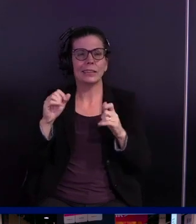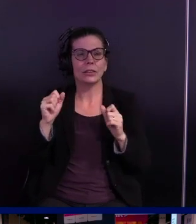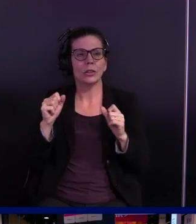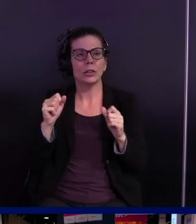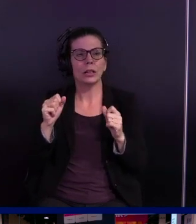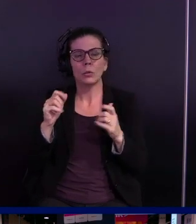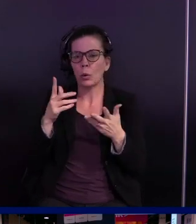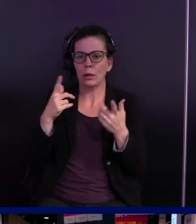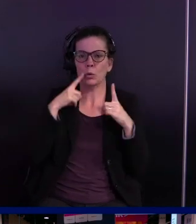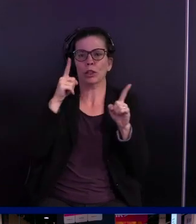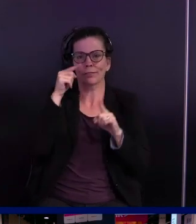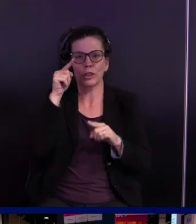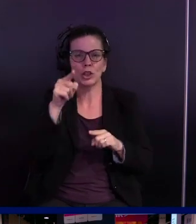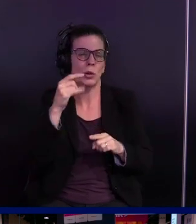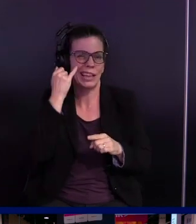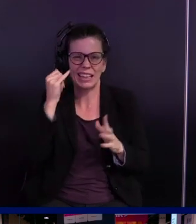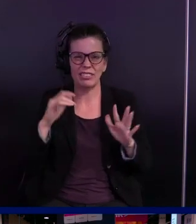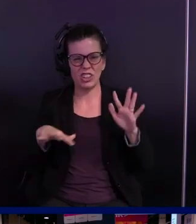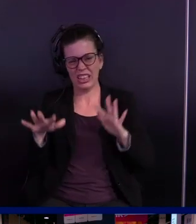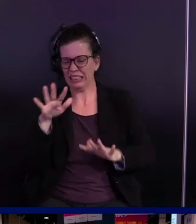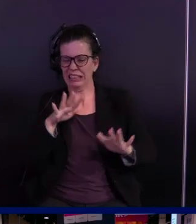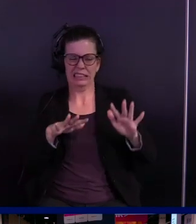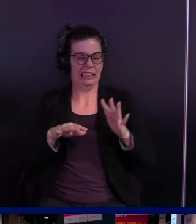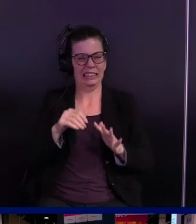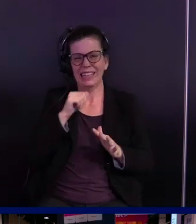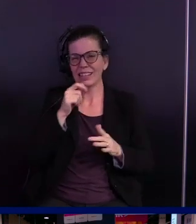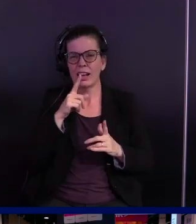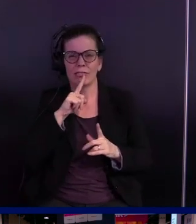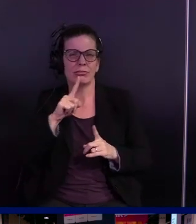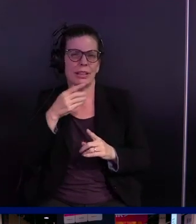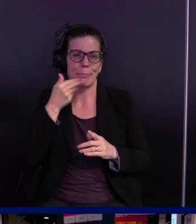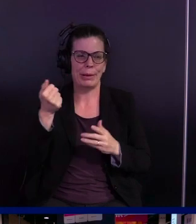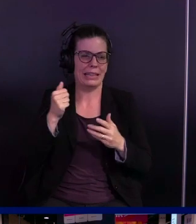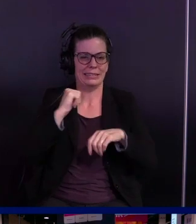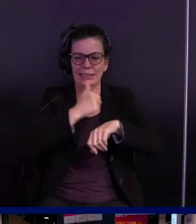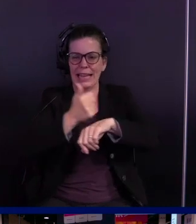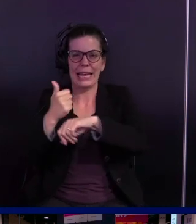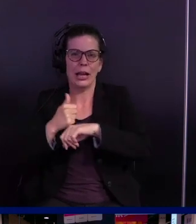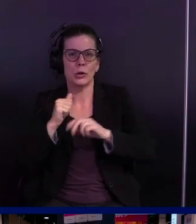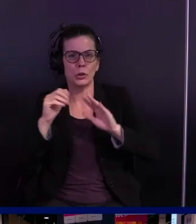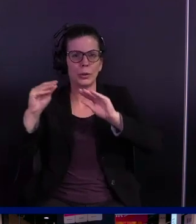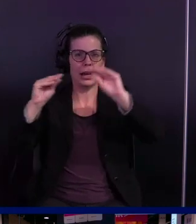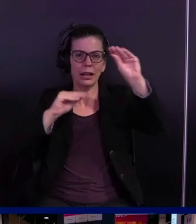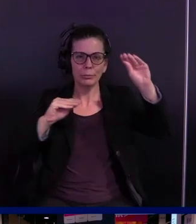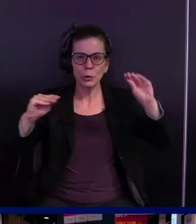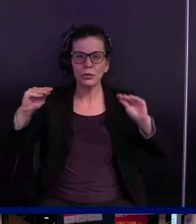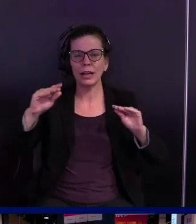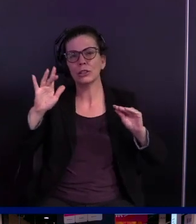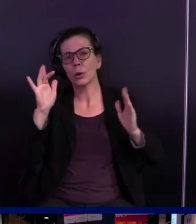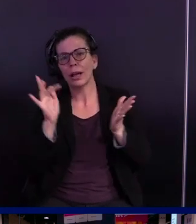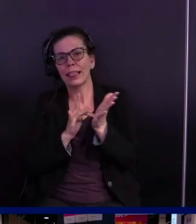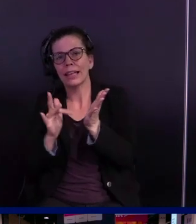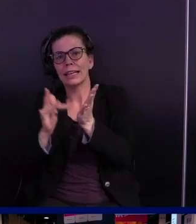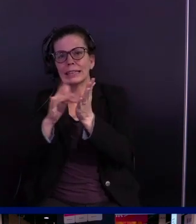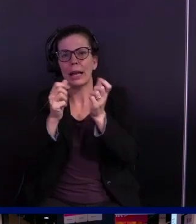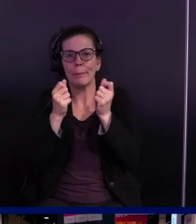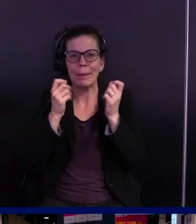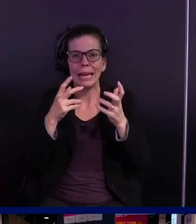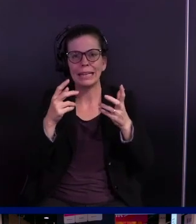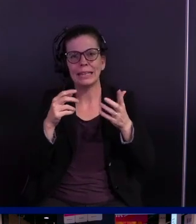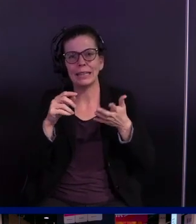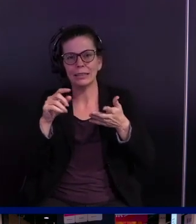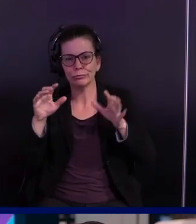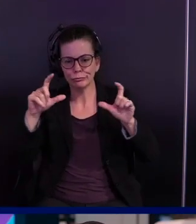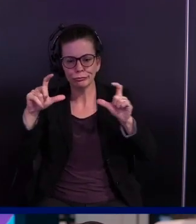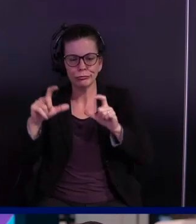that it works for you, right? Like if you don't feel like this is like the best like layout that you can do, like you can always like select a bunch of different nodes and then